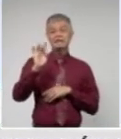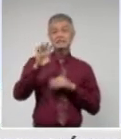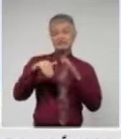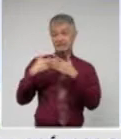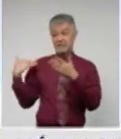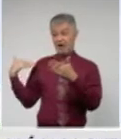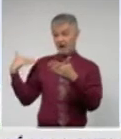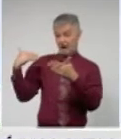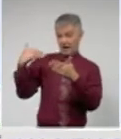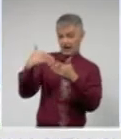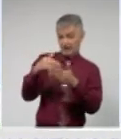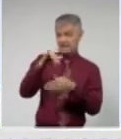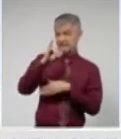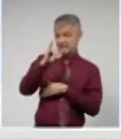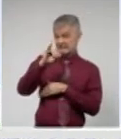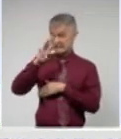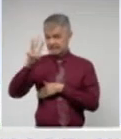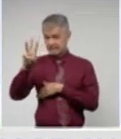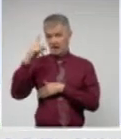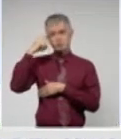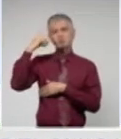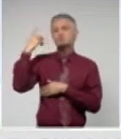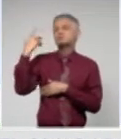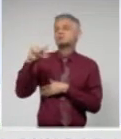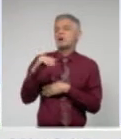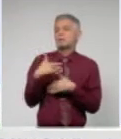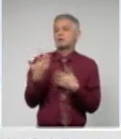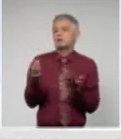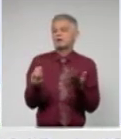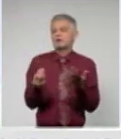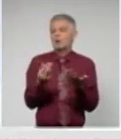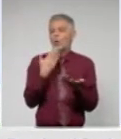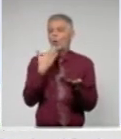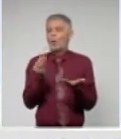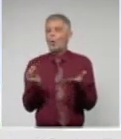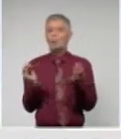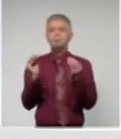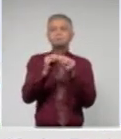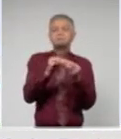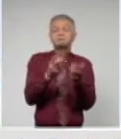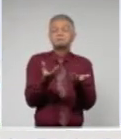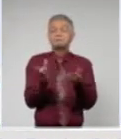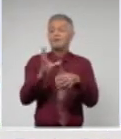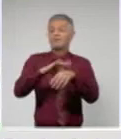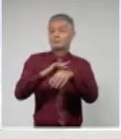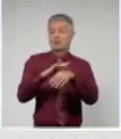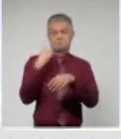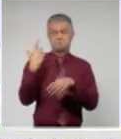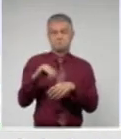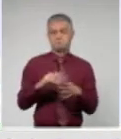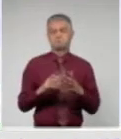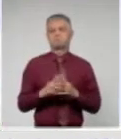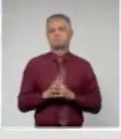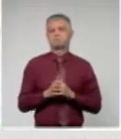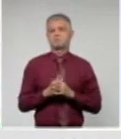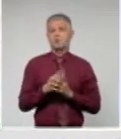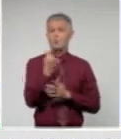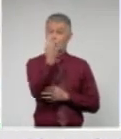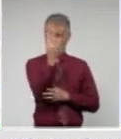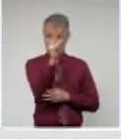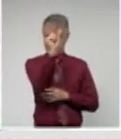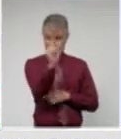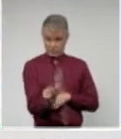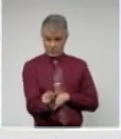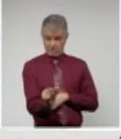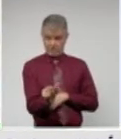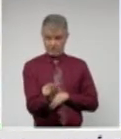yesterday, 14 are male for 50.2% of all cases, and 22